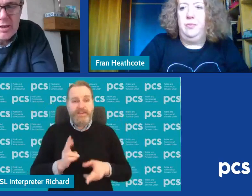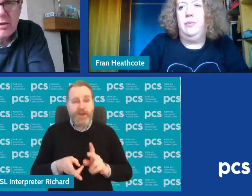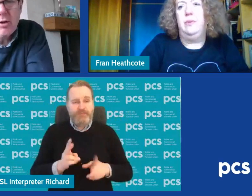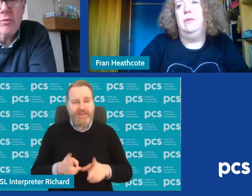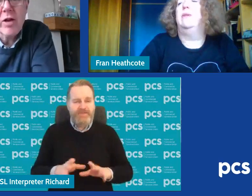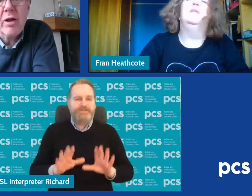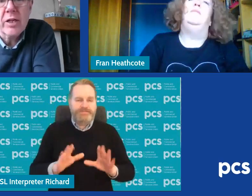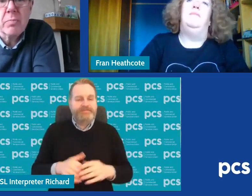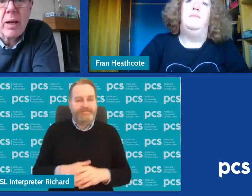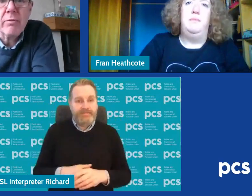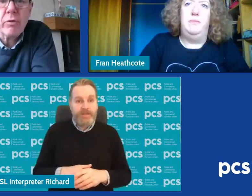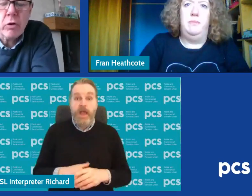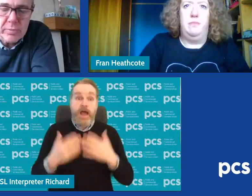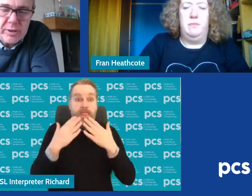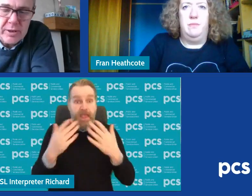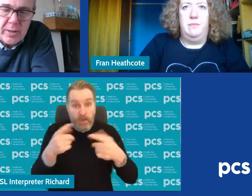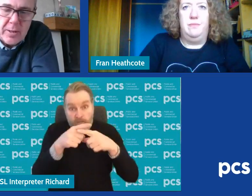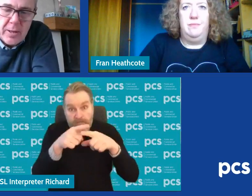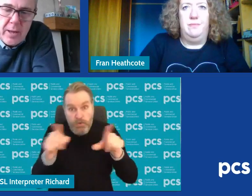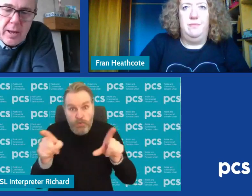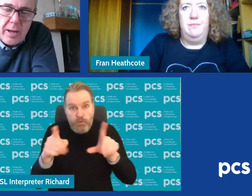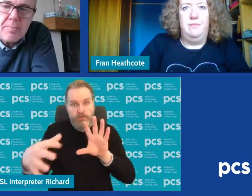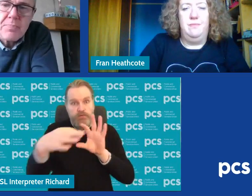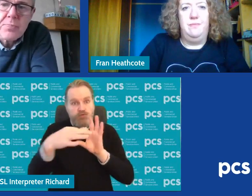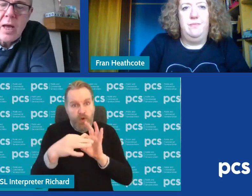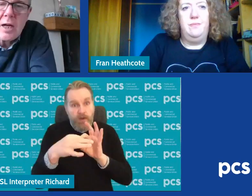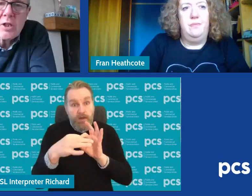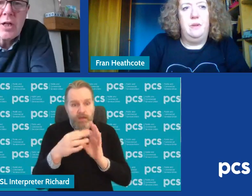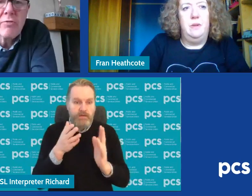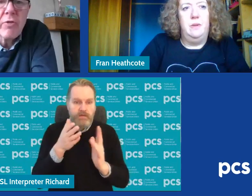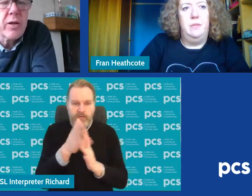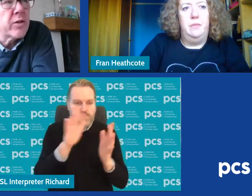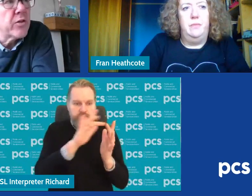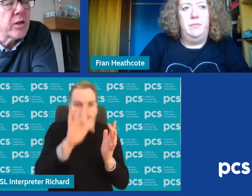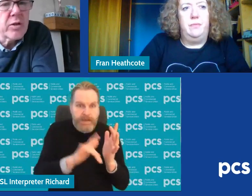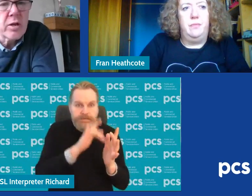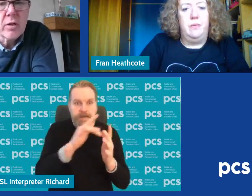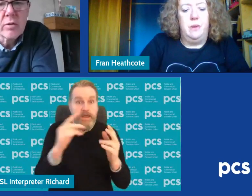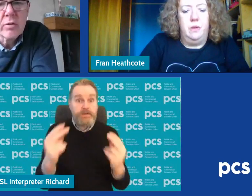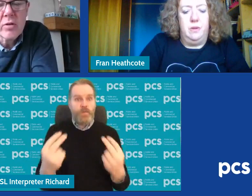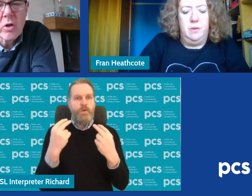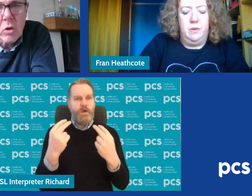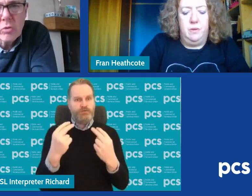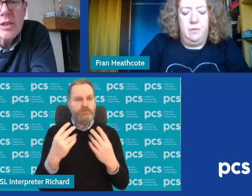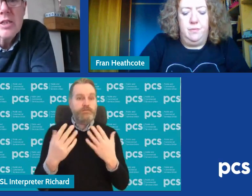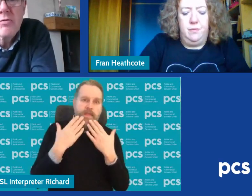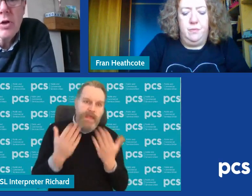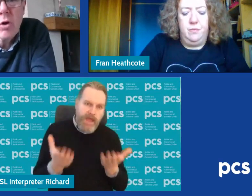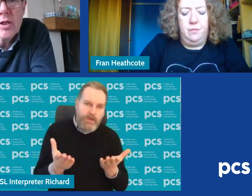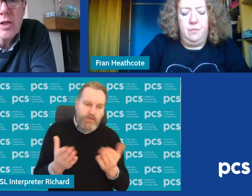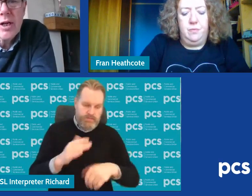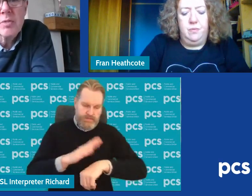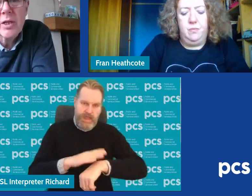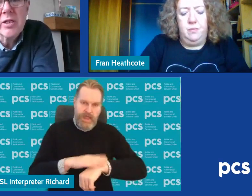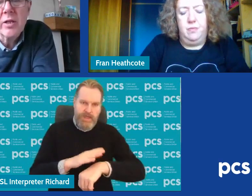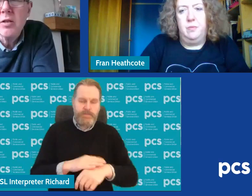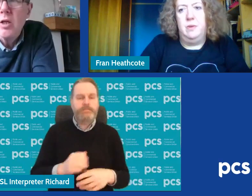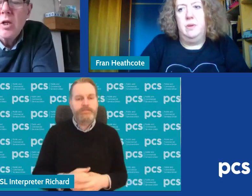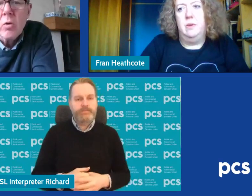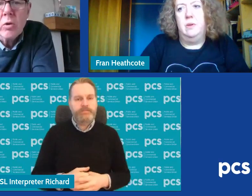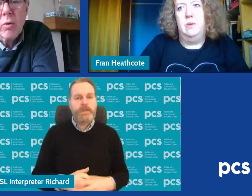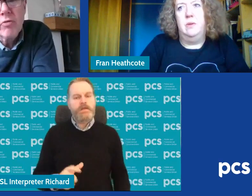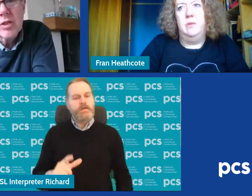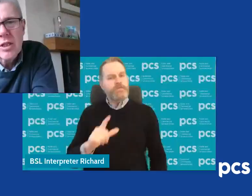joining us on the various platforms. As you said, Fran, the core reason for calling tonight's